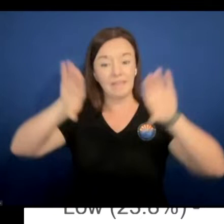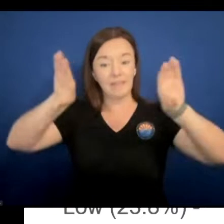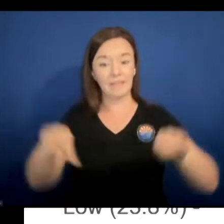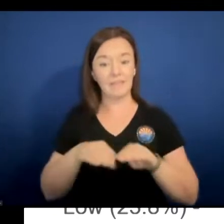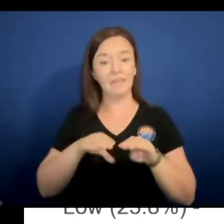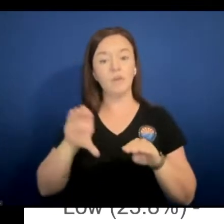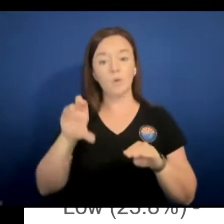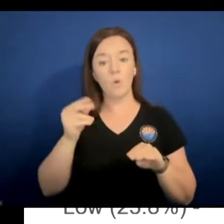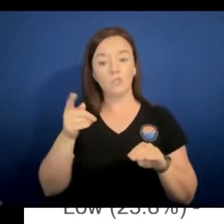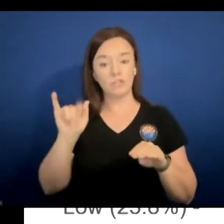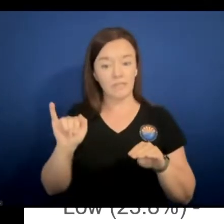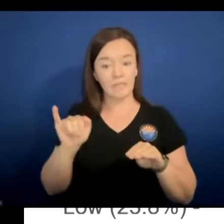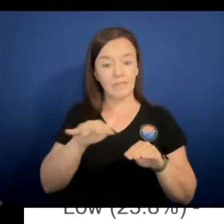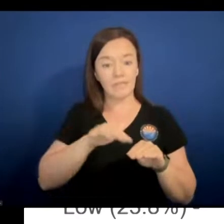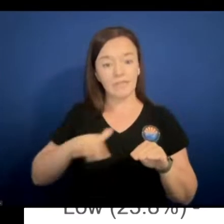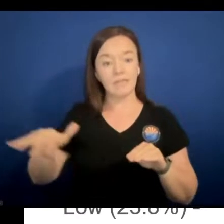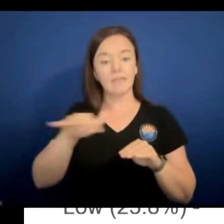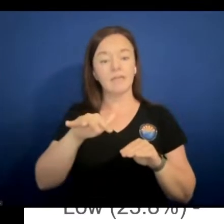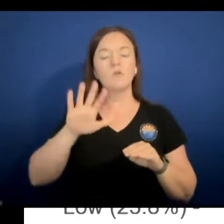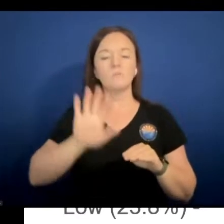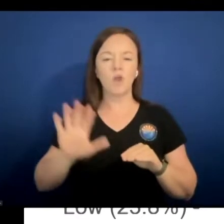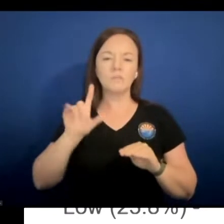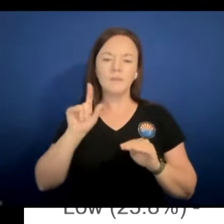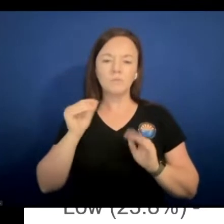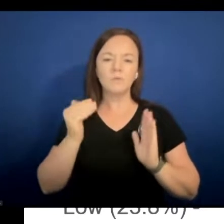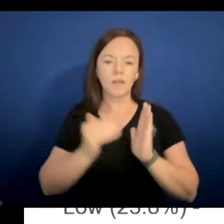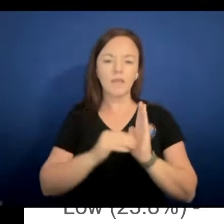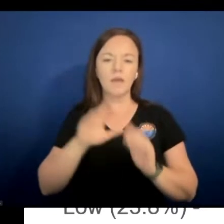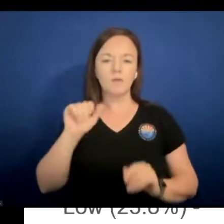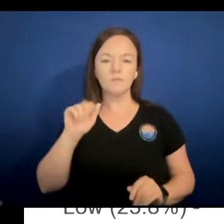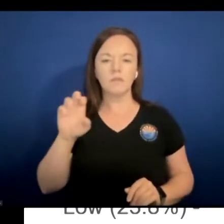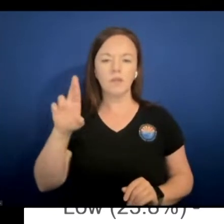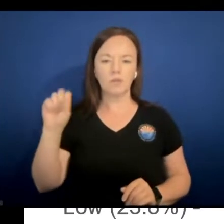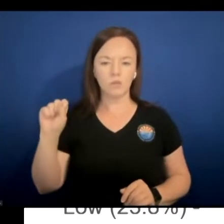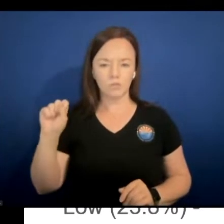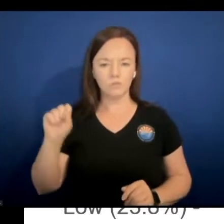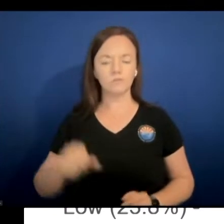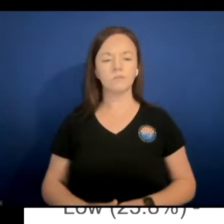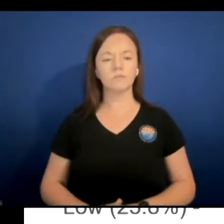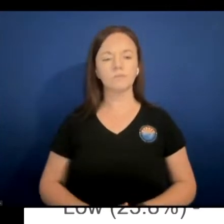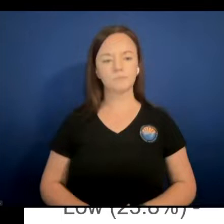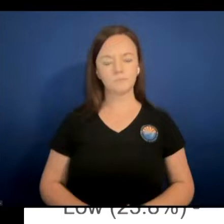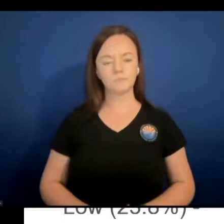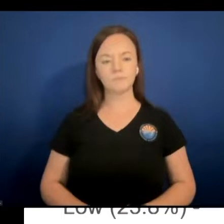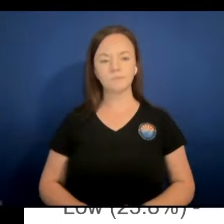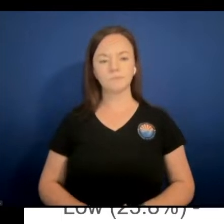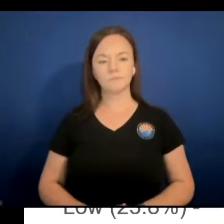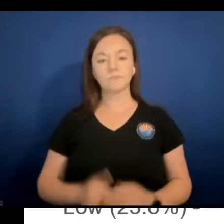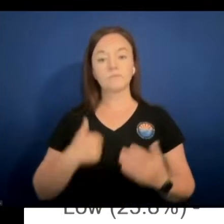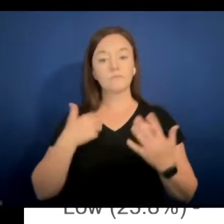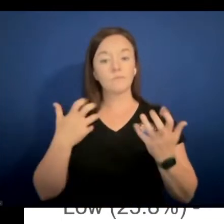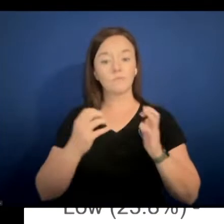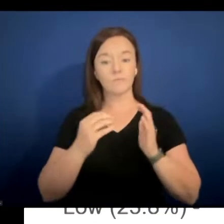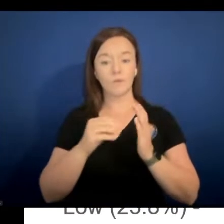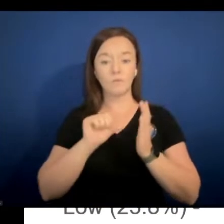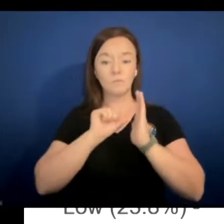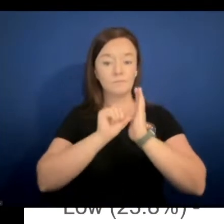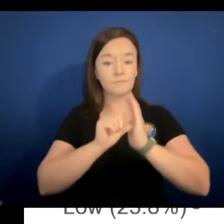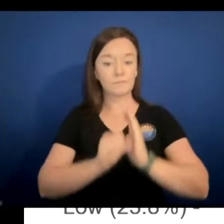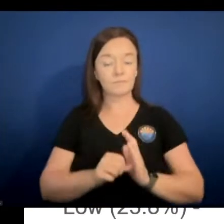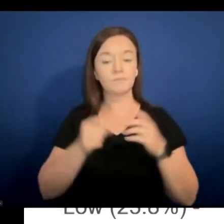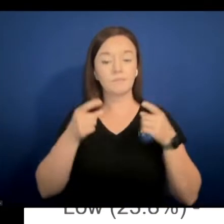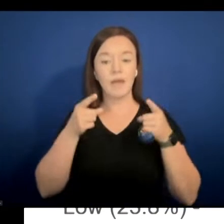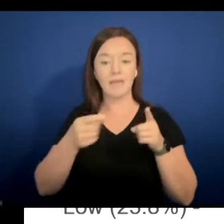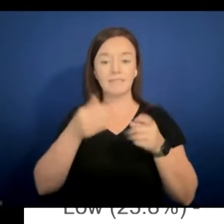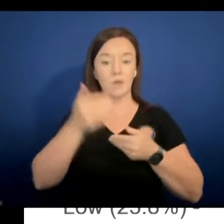was approximately 20,000 acres. And I want to note that as I go through the slides, we